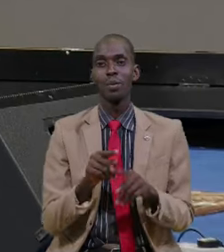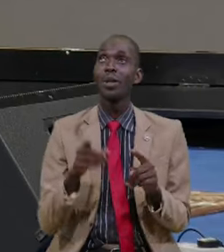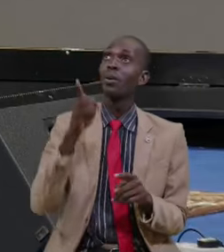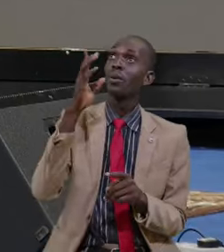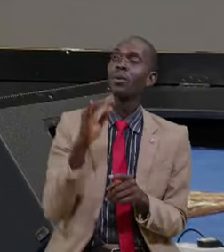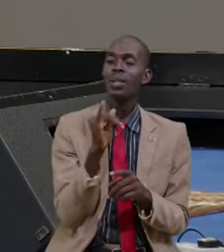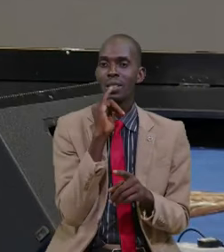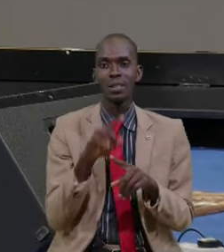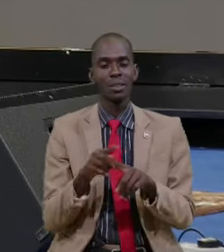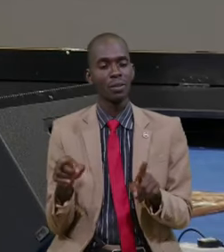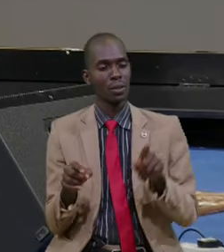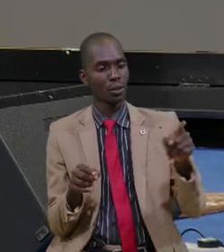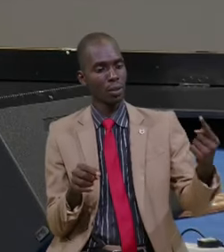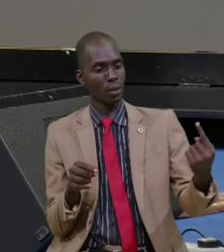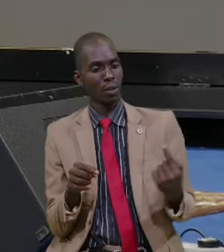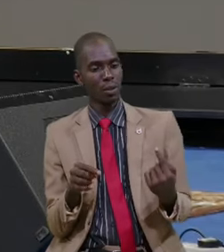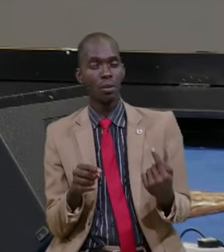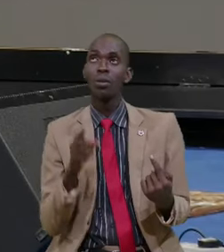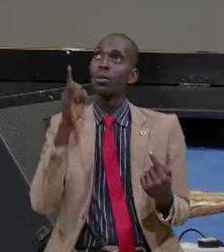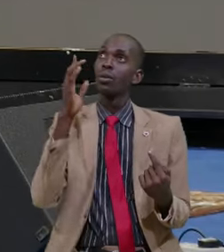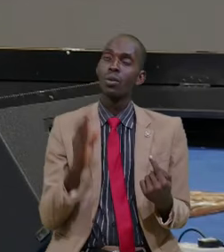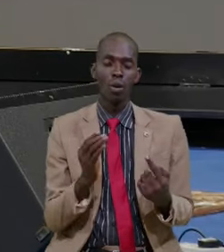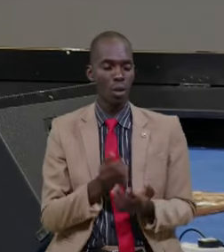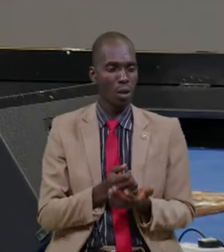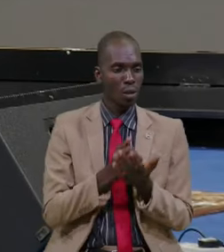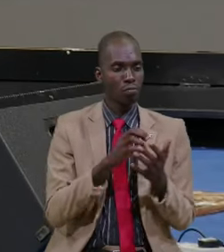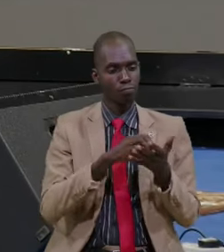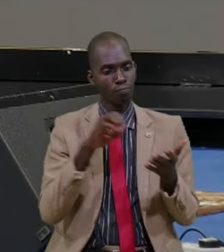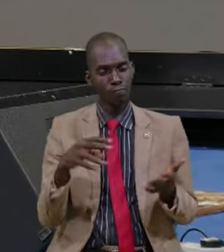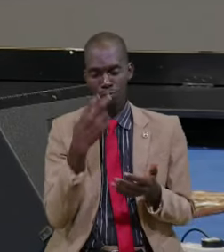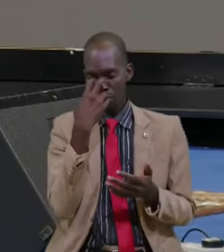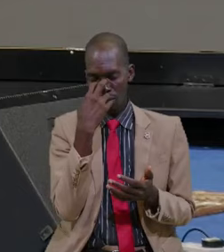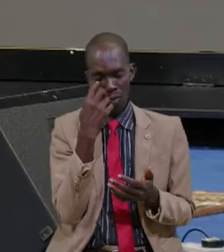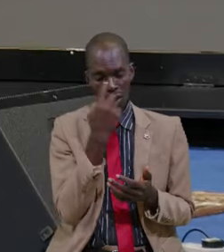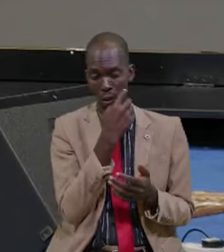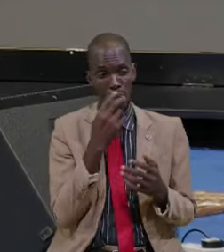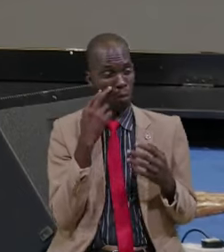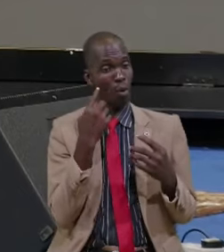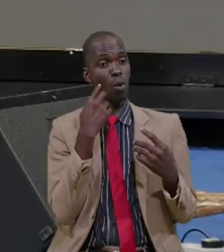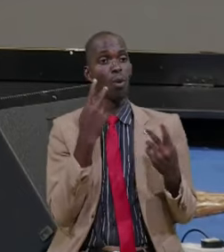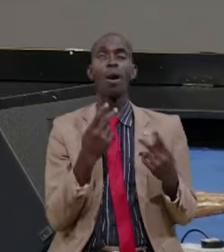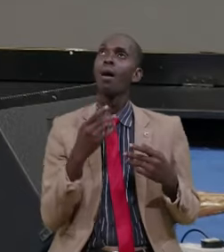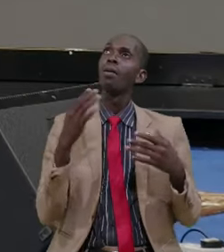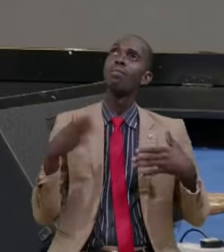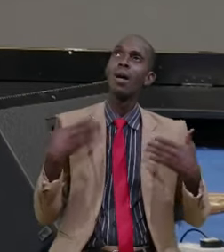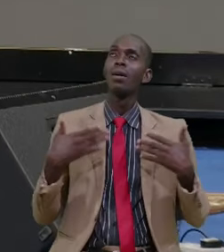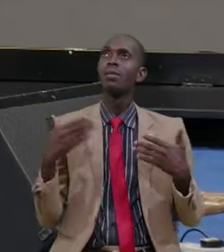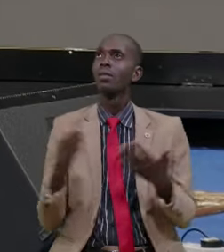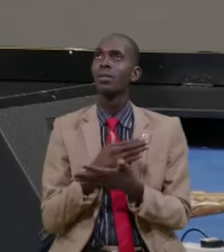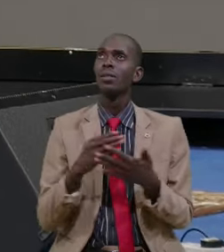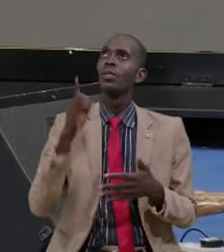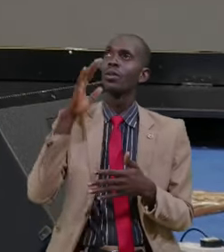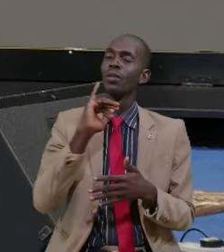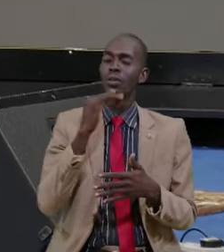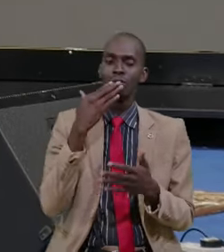one comes, he opens his blind eyes, and the man goes on rejoicing, God is good, God is good. This one comes